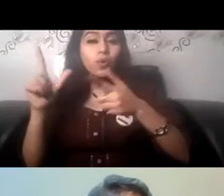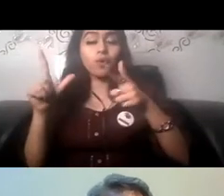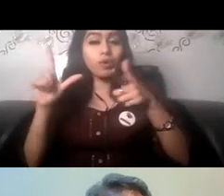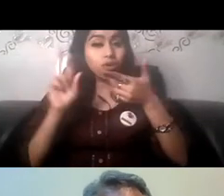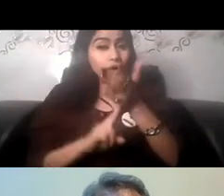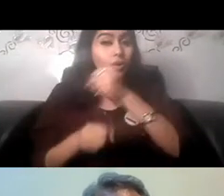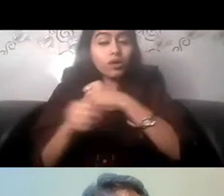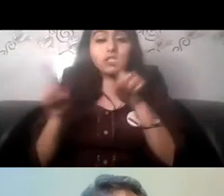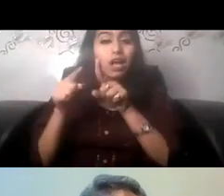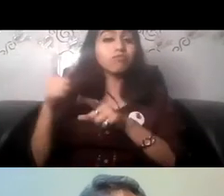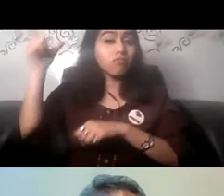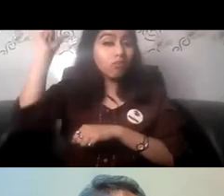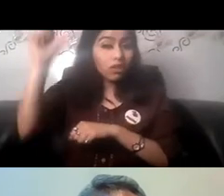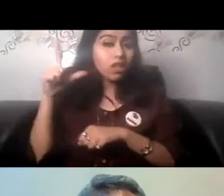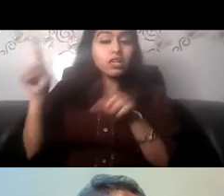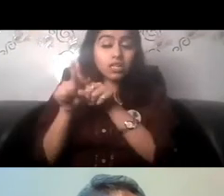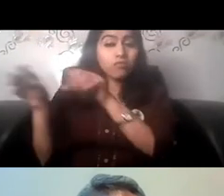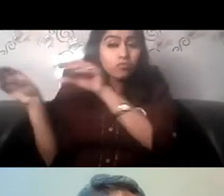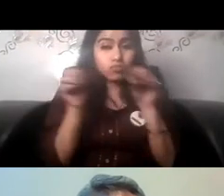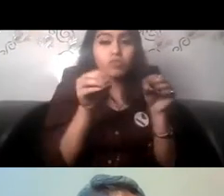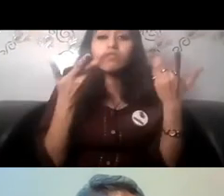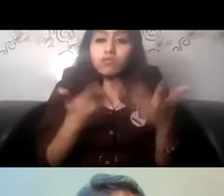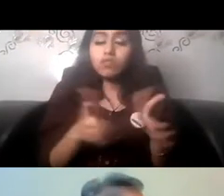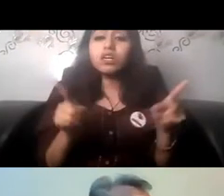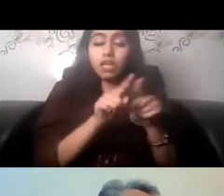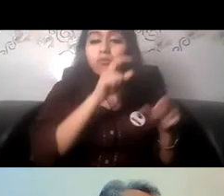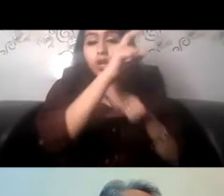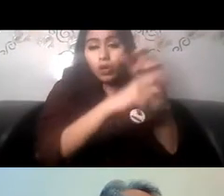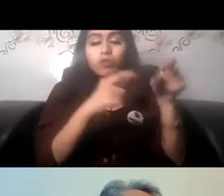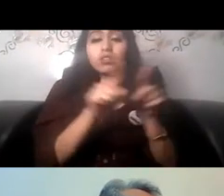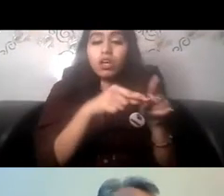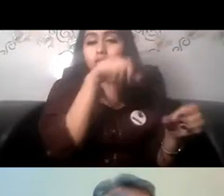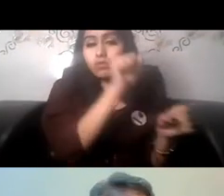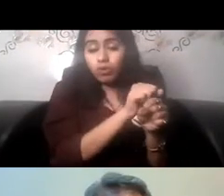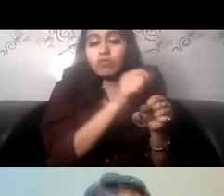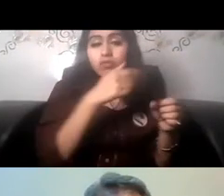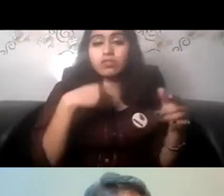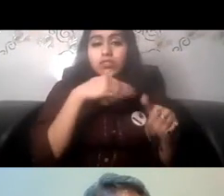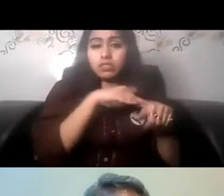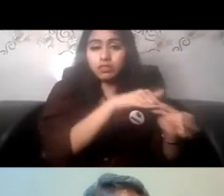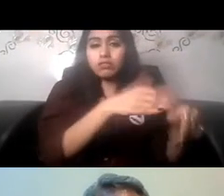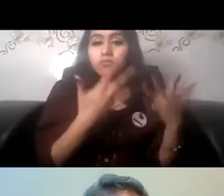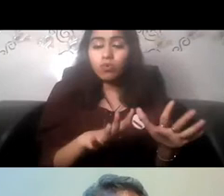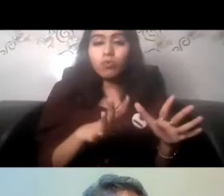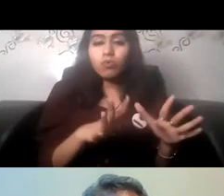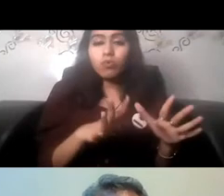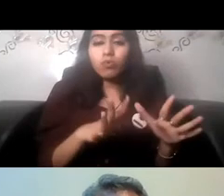I was working with corporate in the corporate world, where we